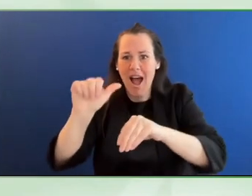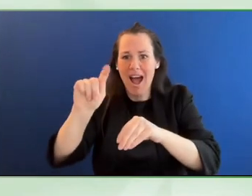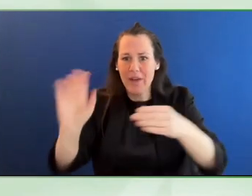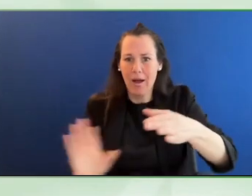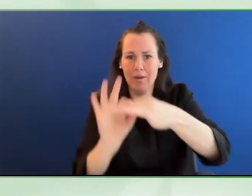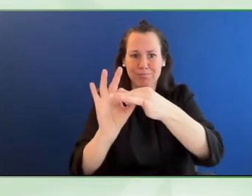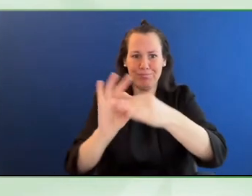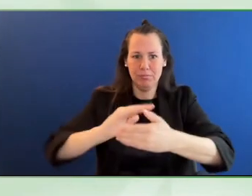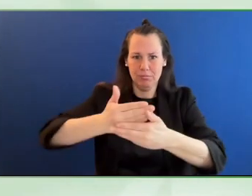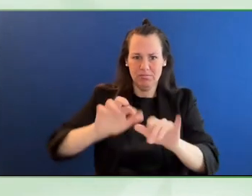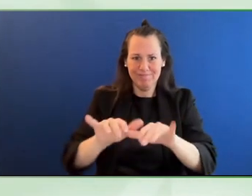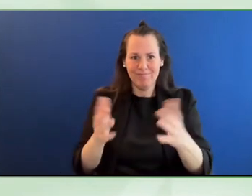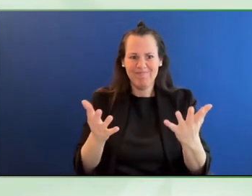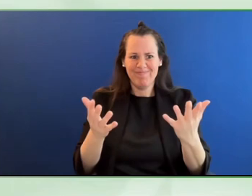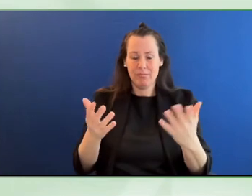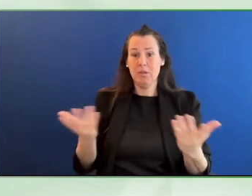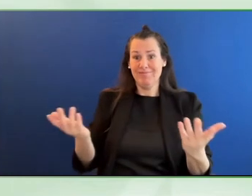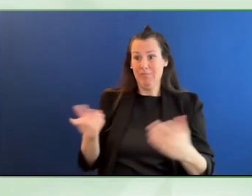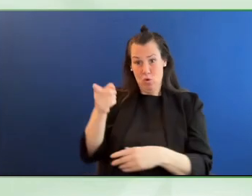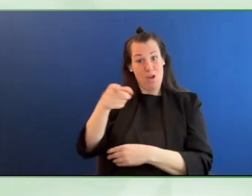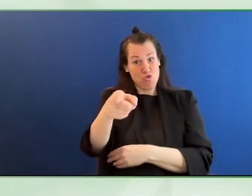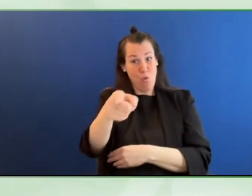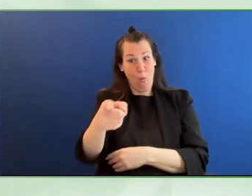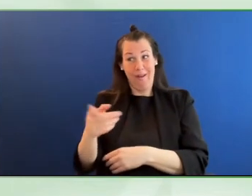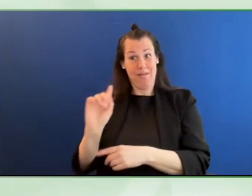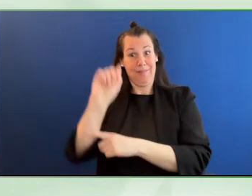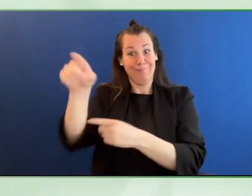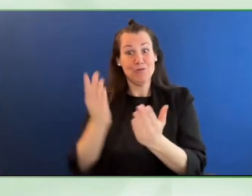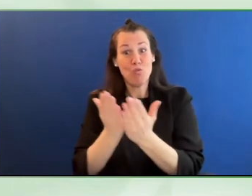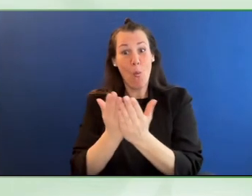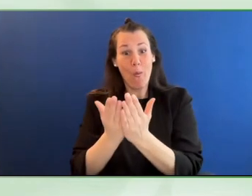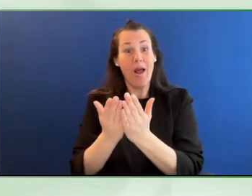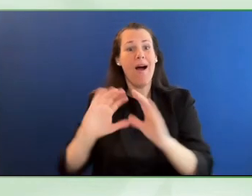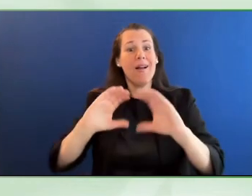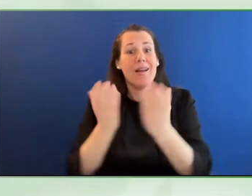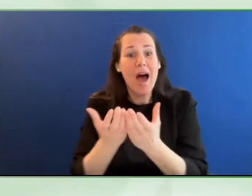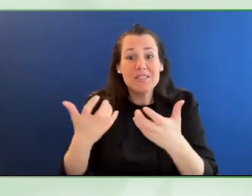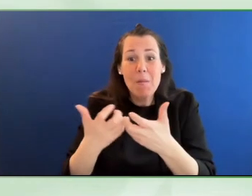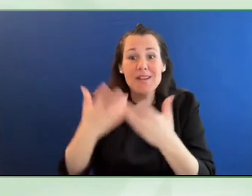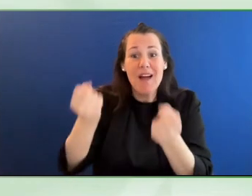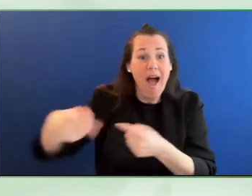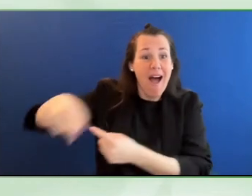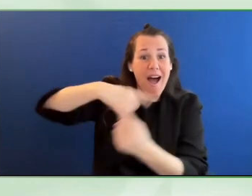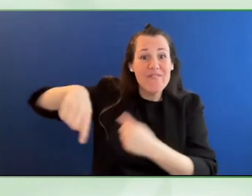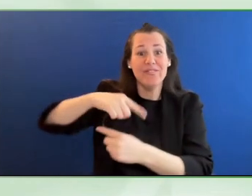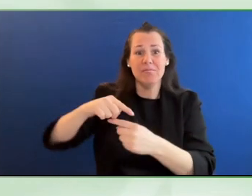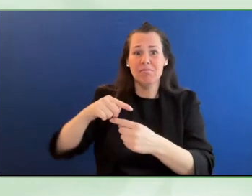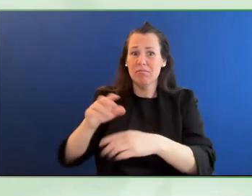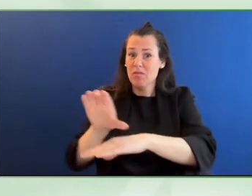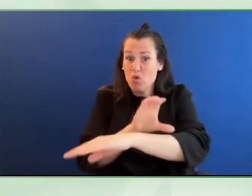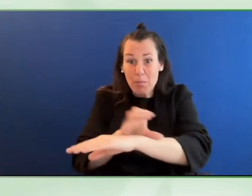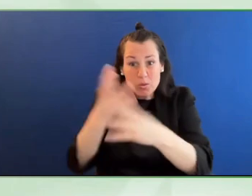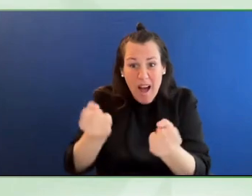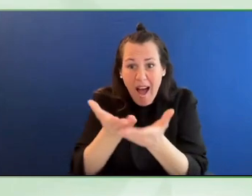on that computer and configured exactly the way you needed to have it configured. And then when you get up, it all disappears. And